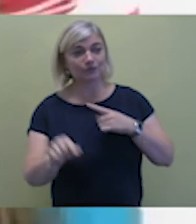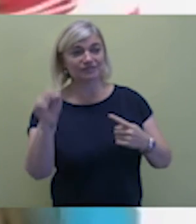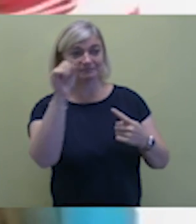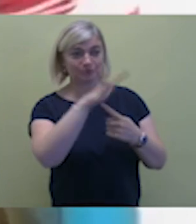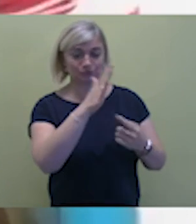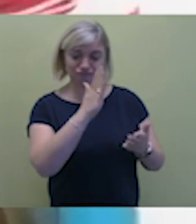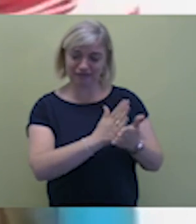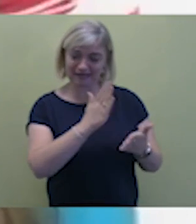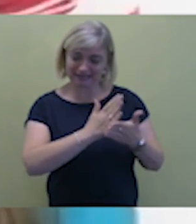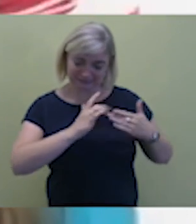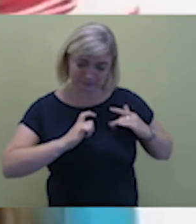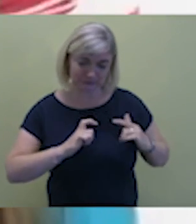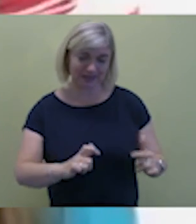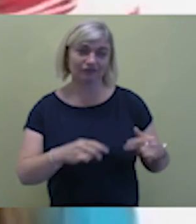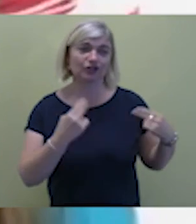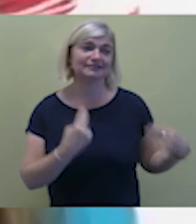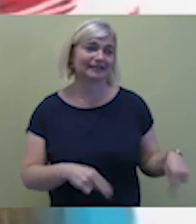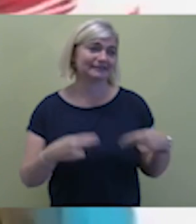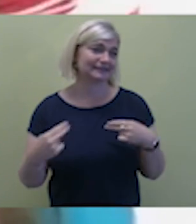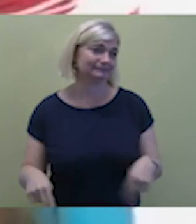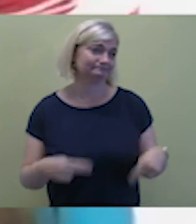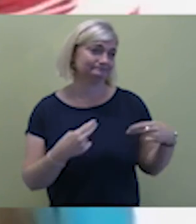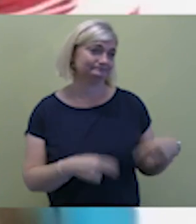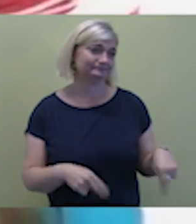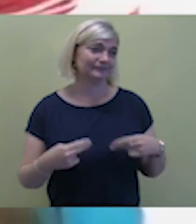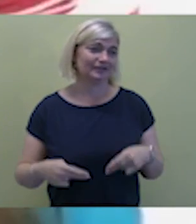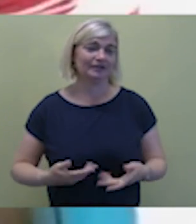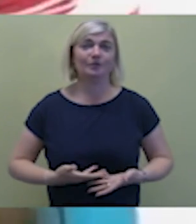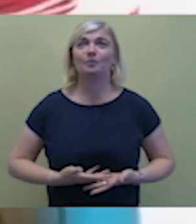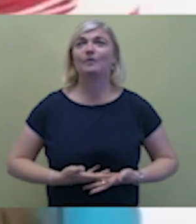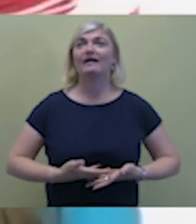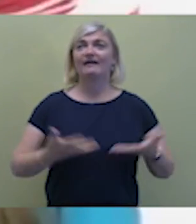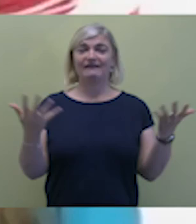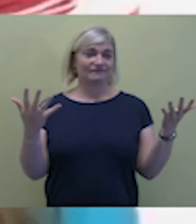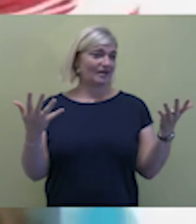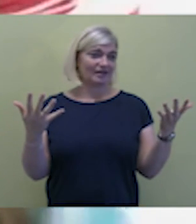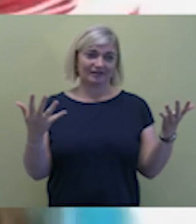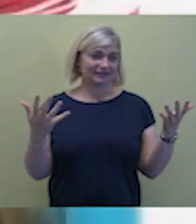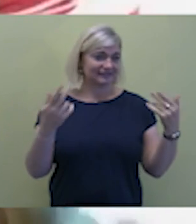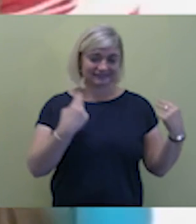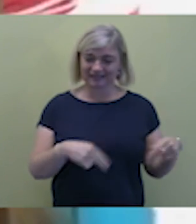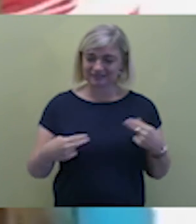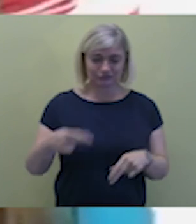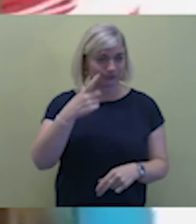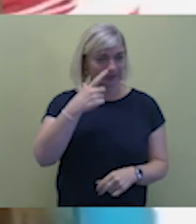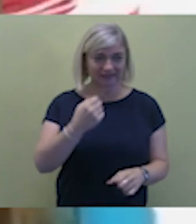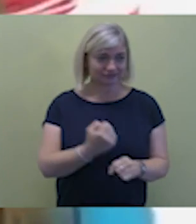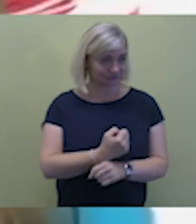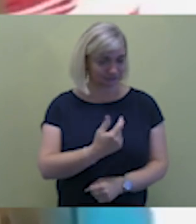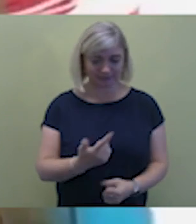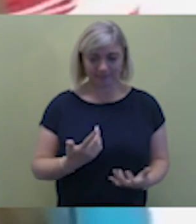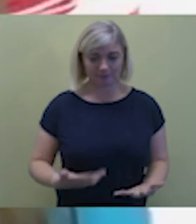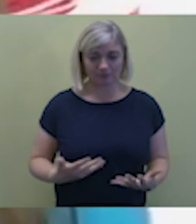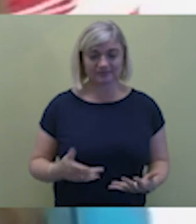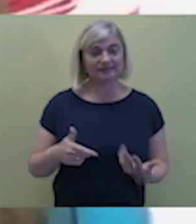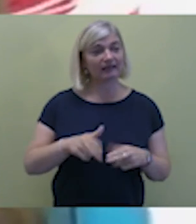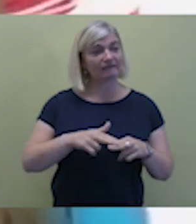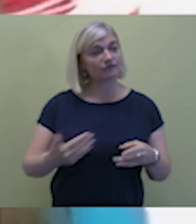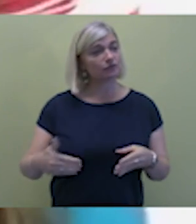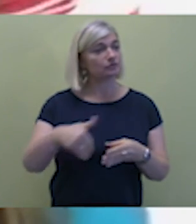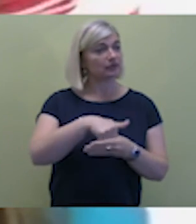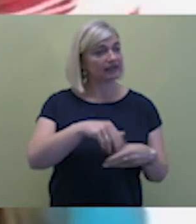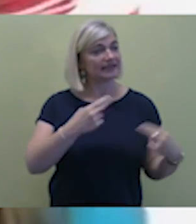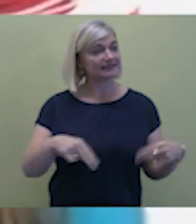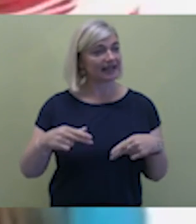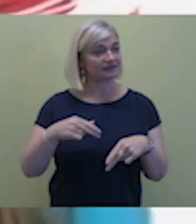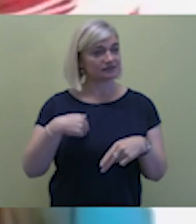the most important thing is keep dancing, keep moving, whatever you can do right now. If you're a part of a dance school